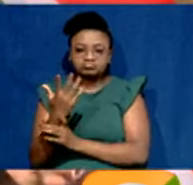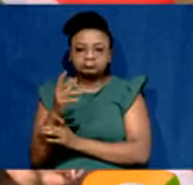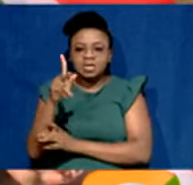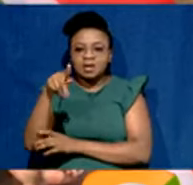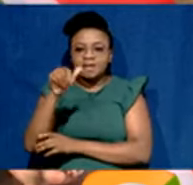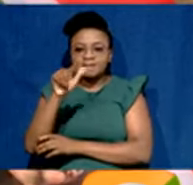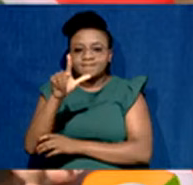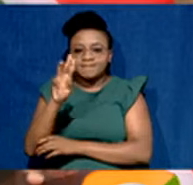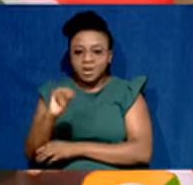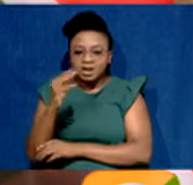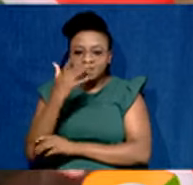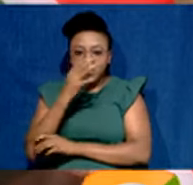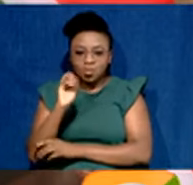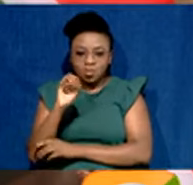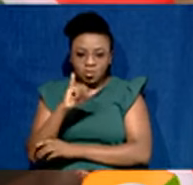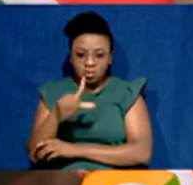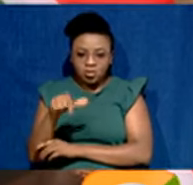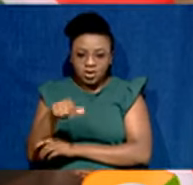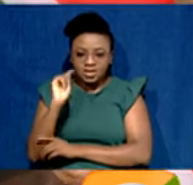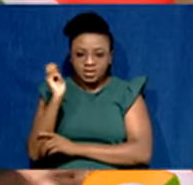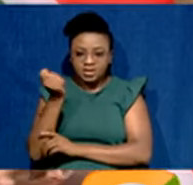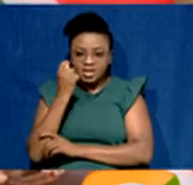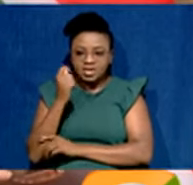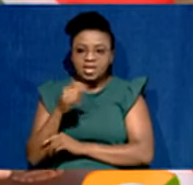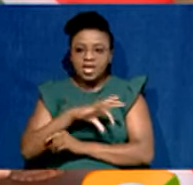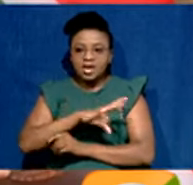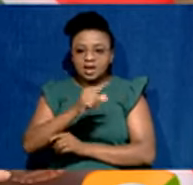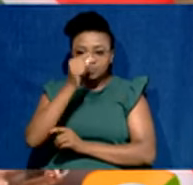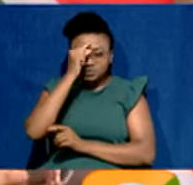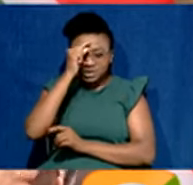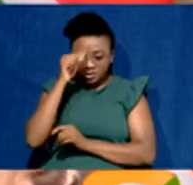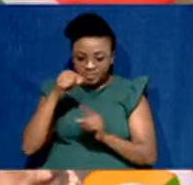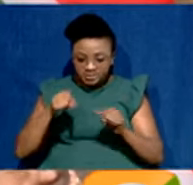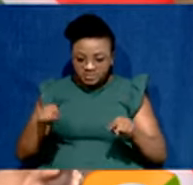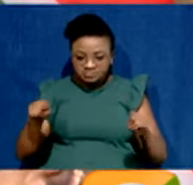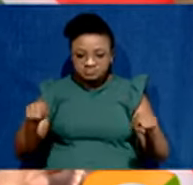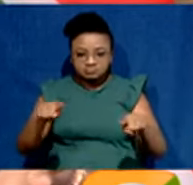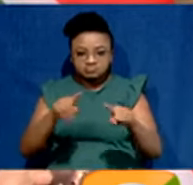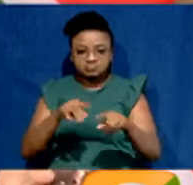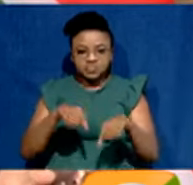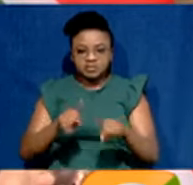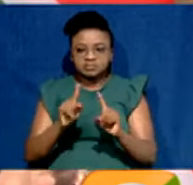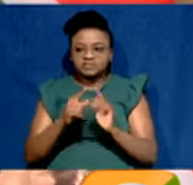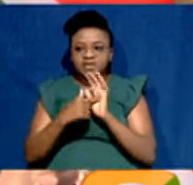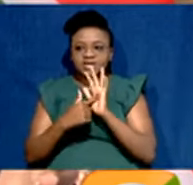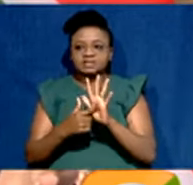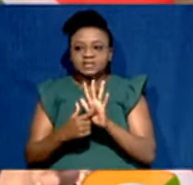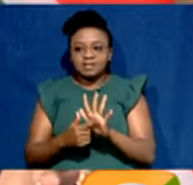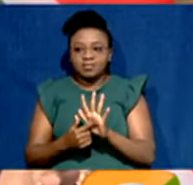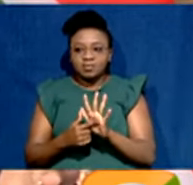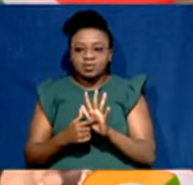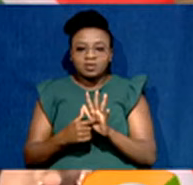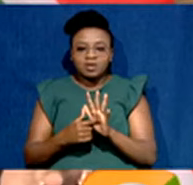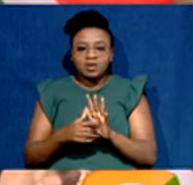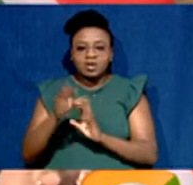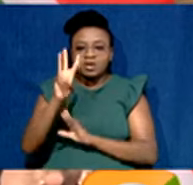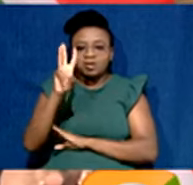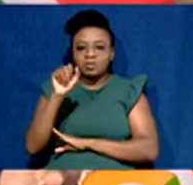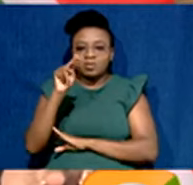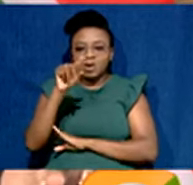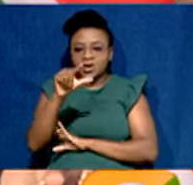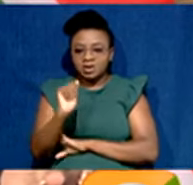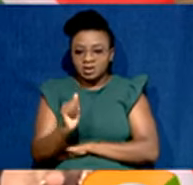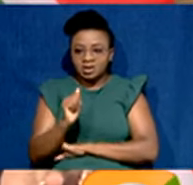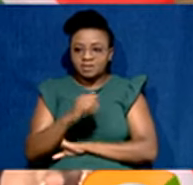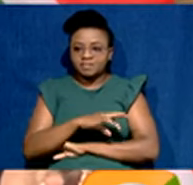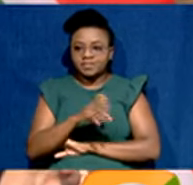project is being led by county governments. In fact, it is being led by Gladys Wanga, the county